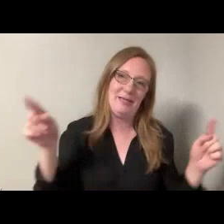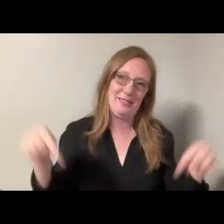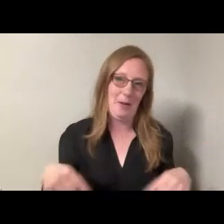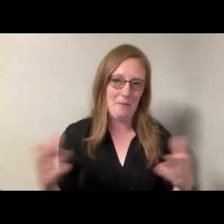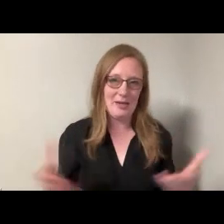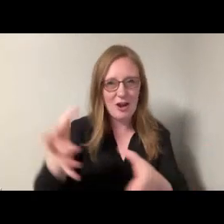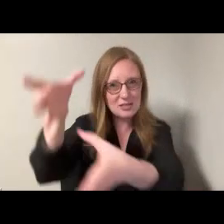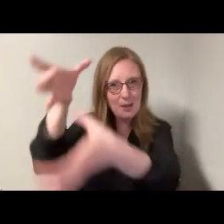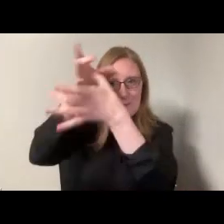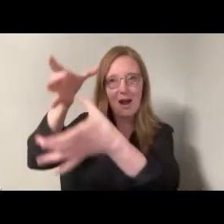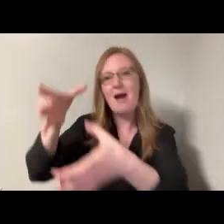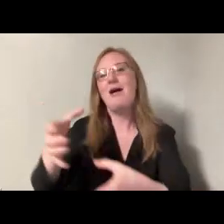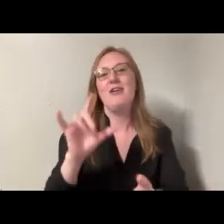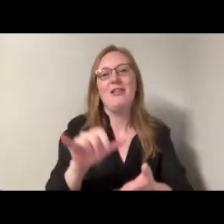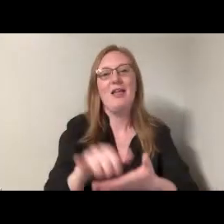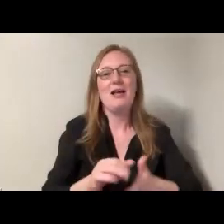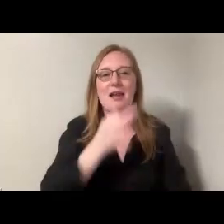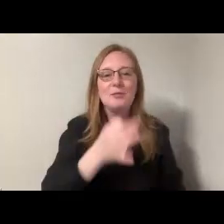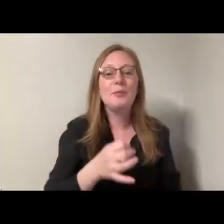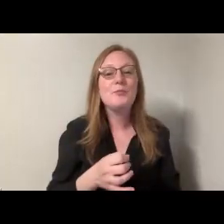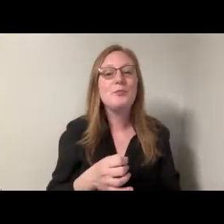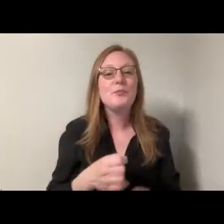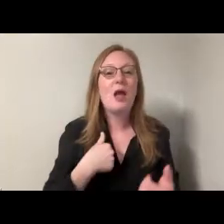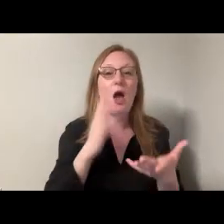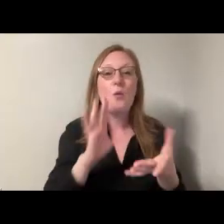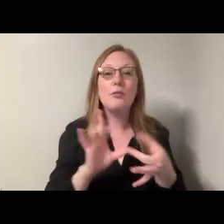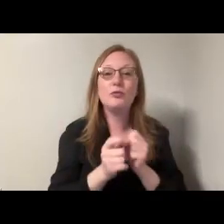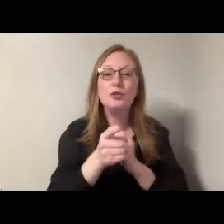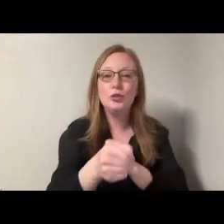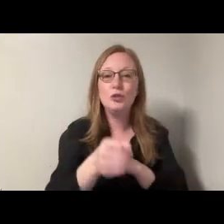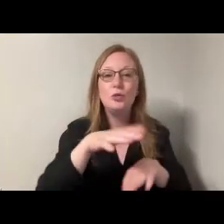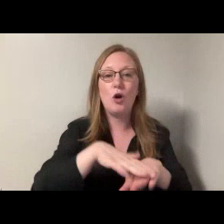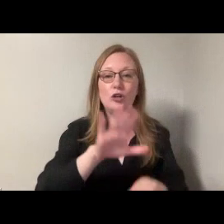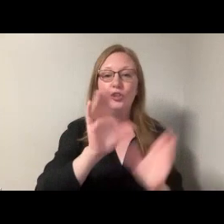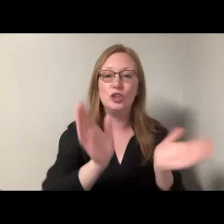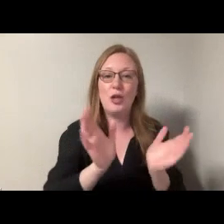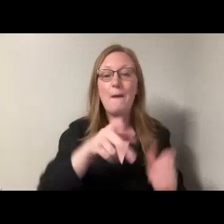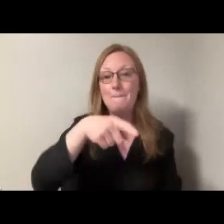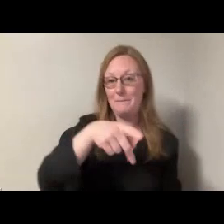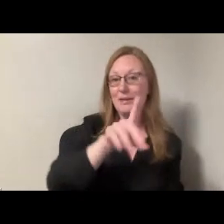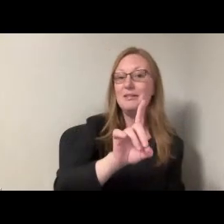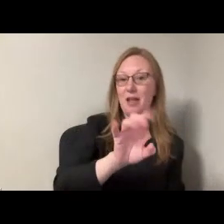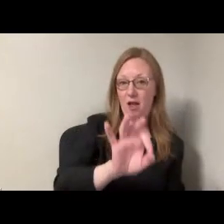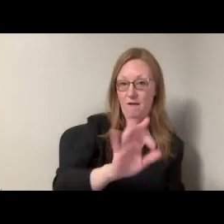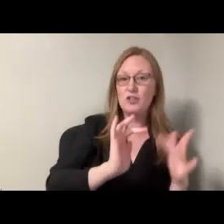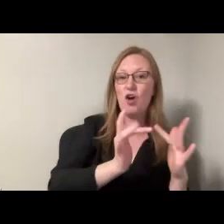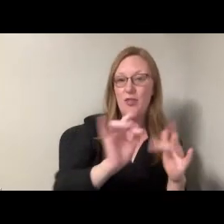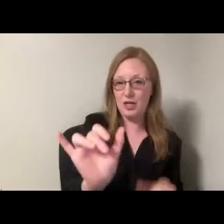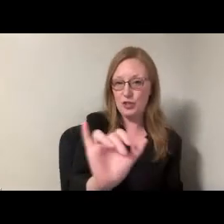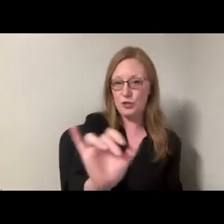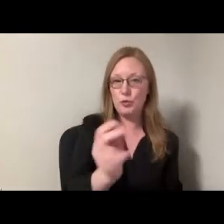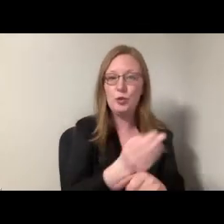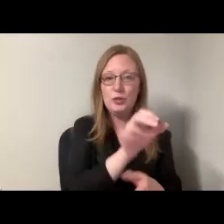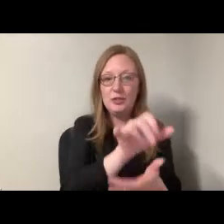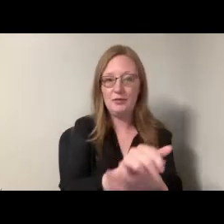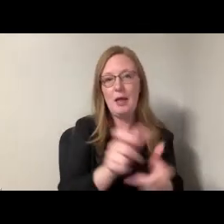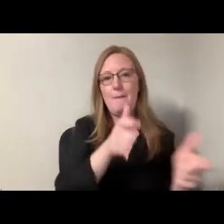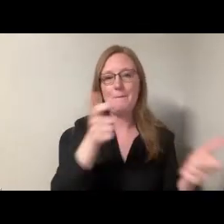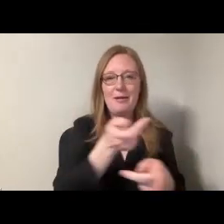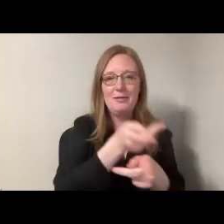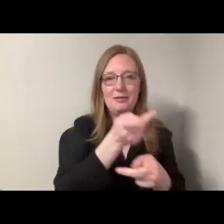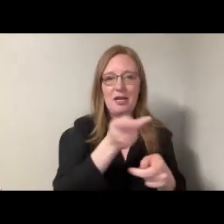an exciting new tool. I will link this for you in the chat, and the PDF is available online, the use of Mass Care task